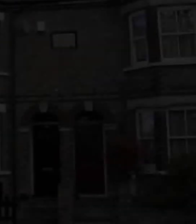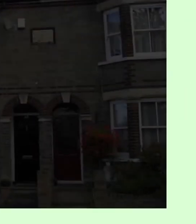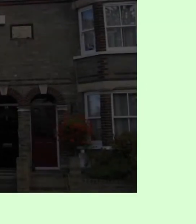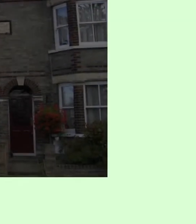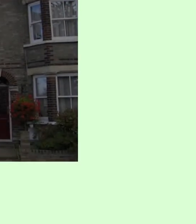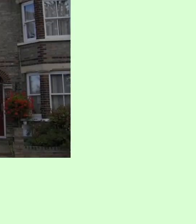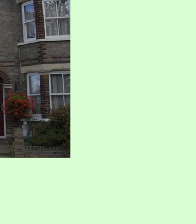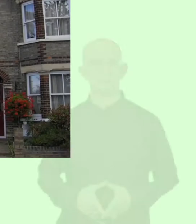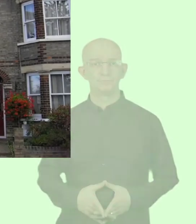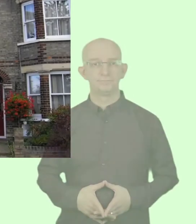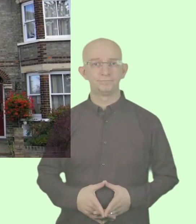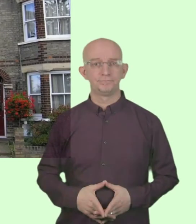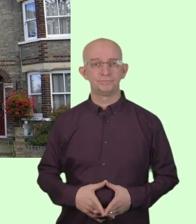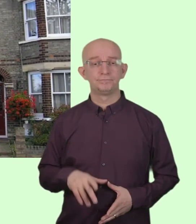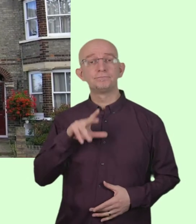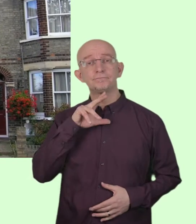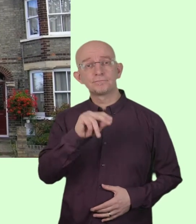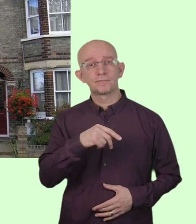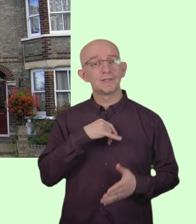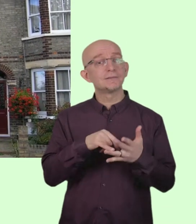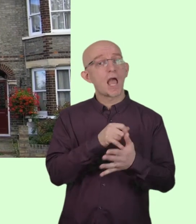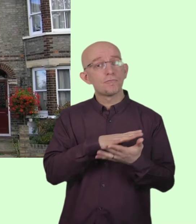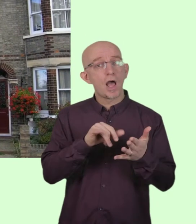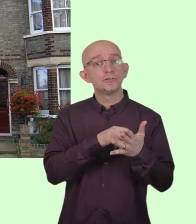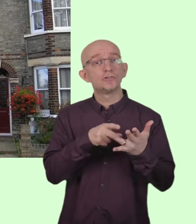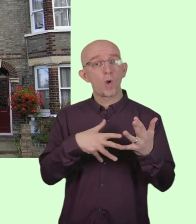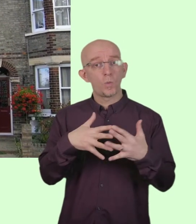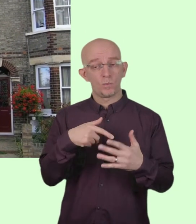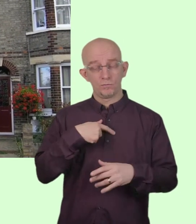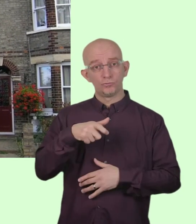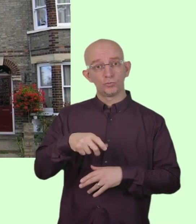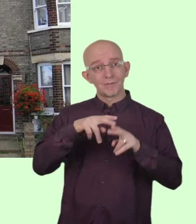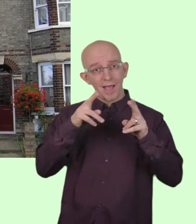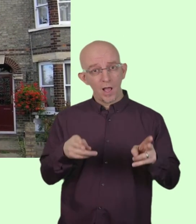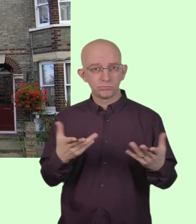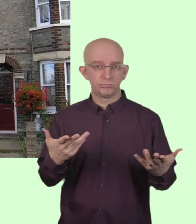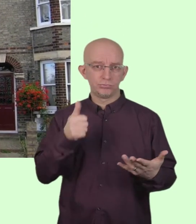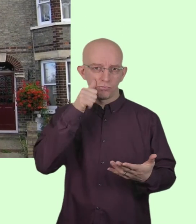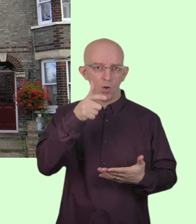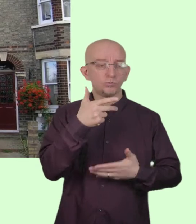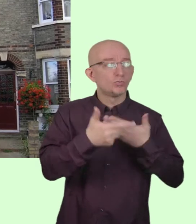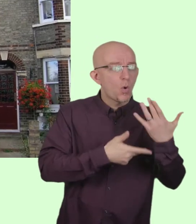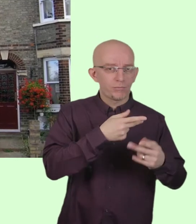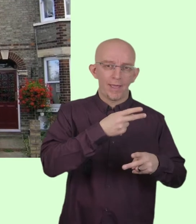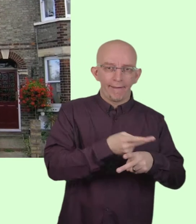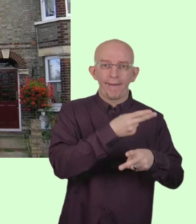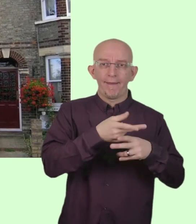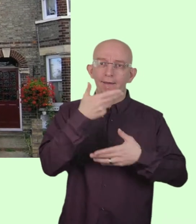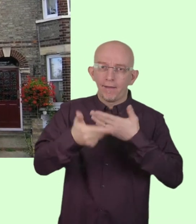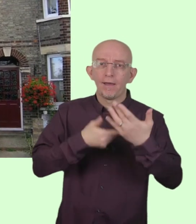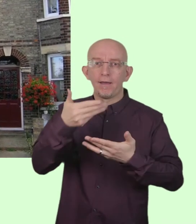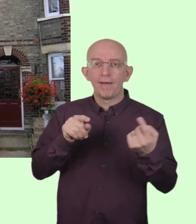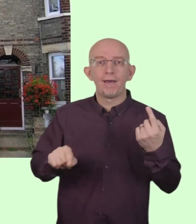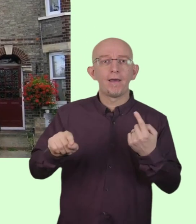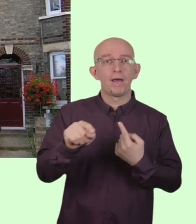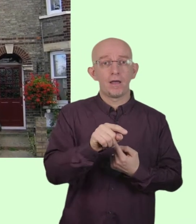Hi, I'm Sarah Snow and this is my student house. You know, all stories are recycled, but this